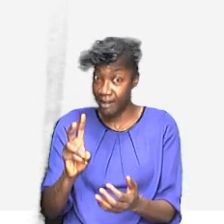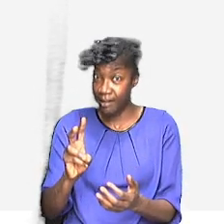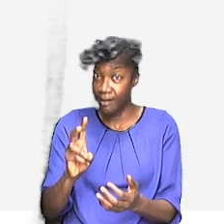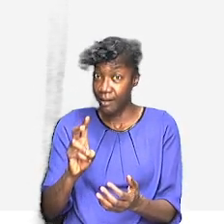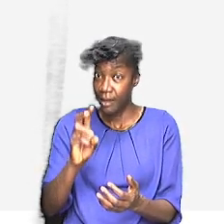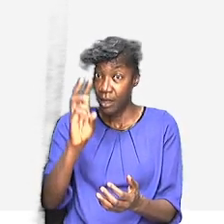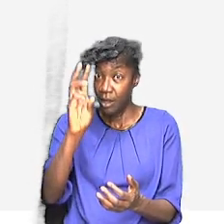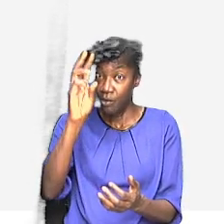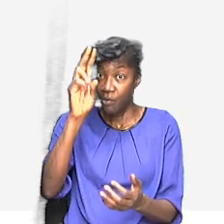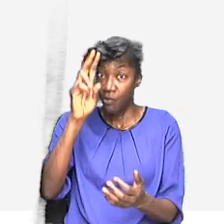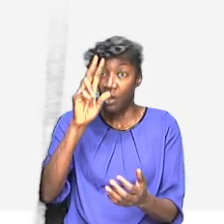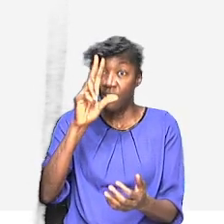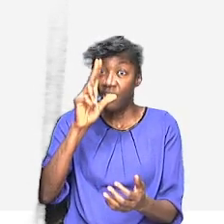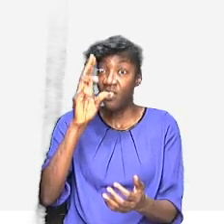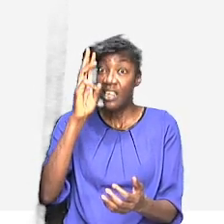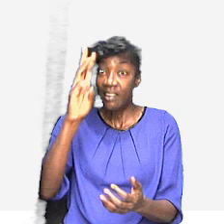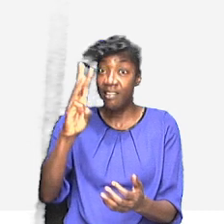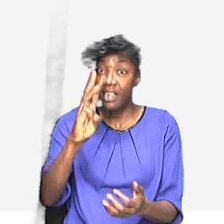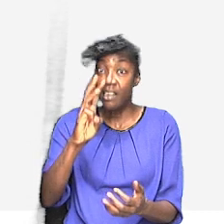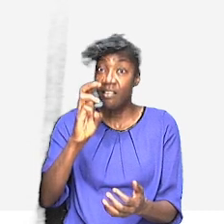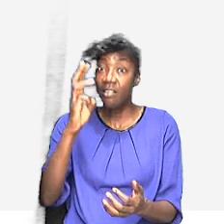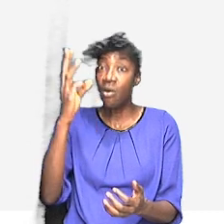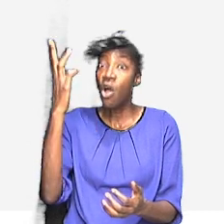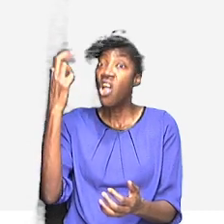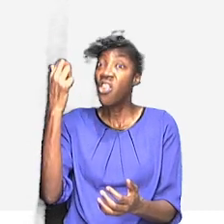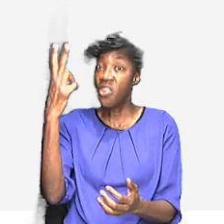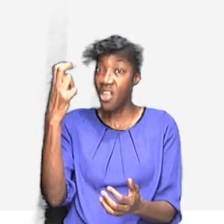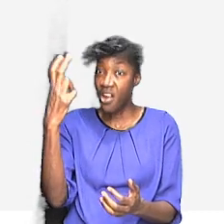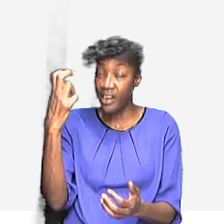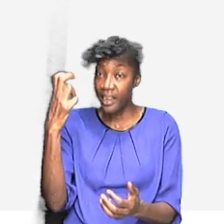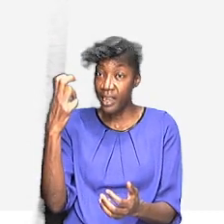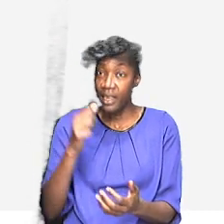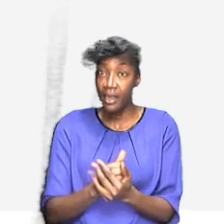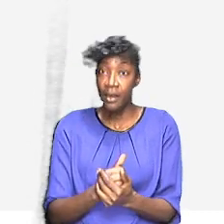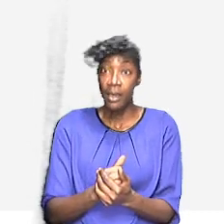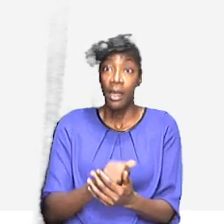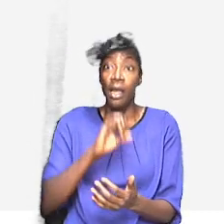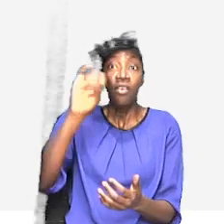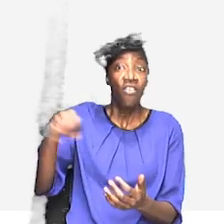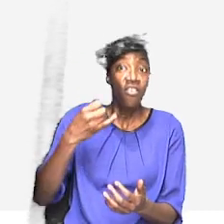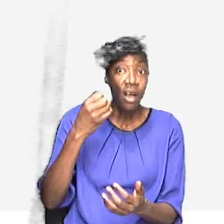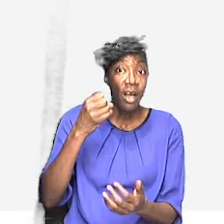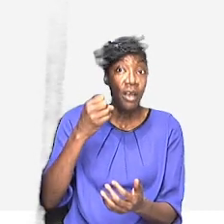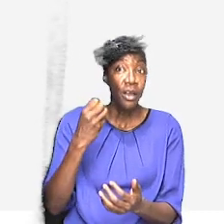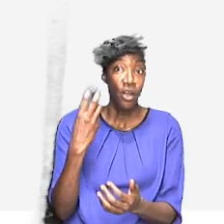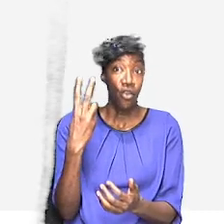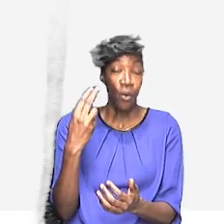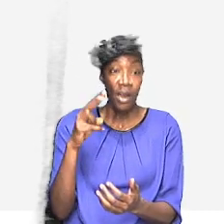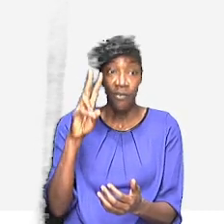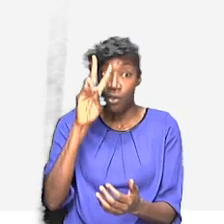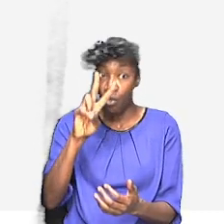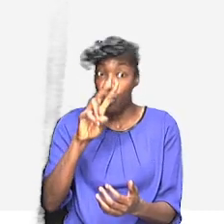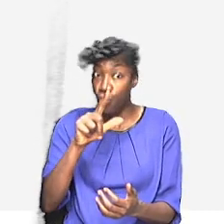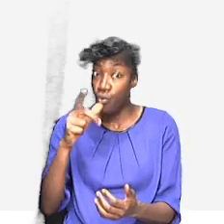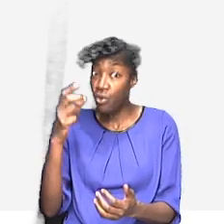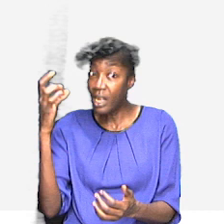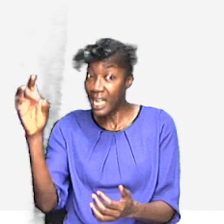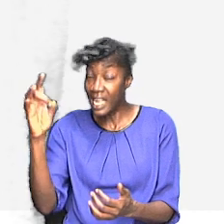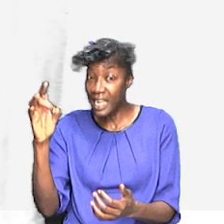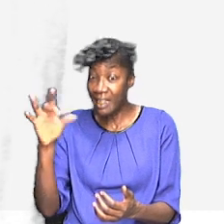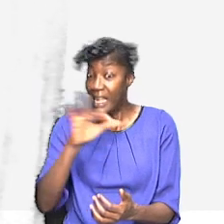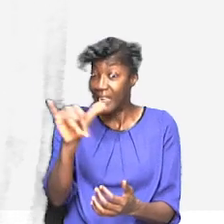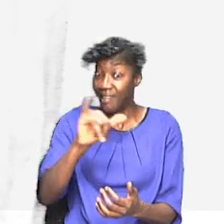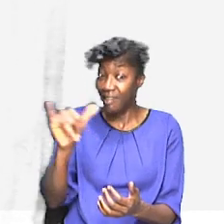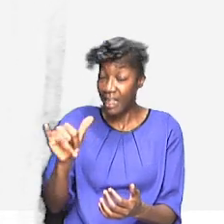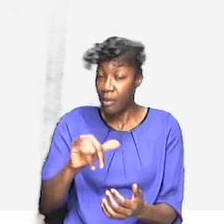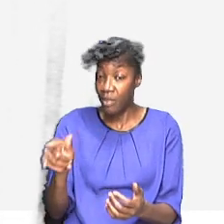8. And you would get the impression, amen, that this incident is talking about the same incident in Luke chapter